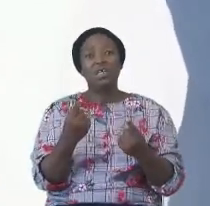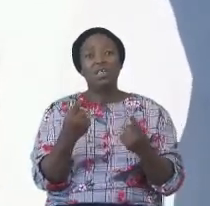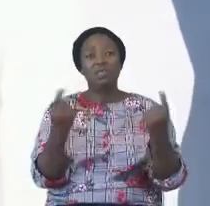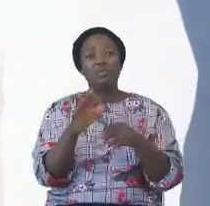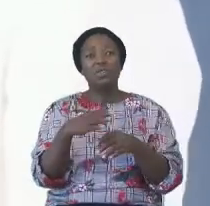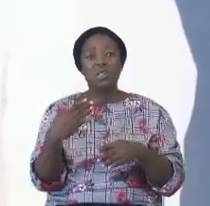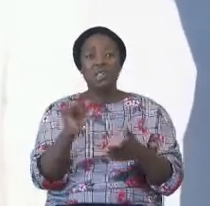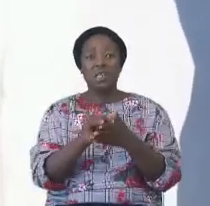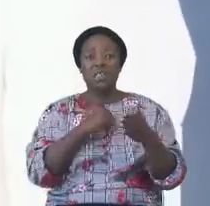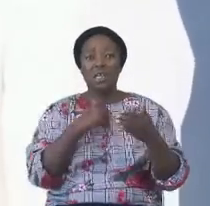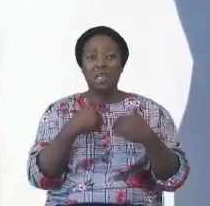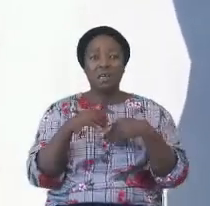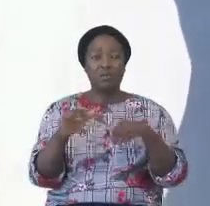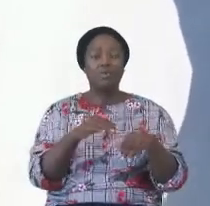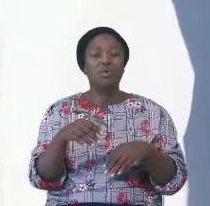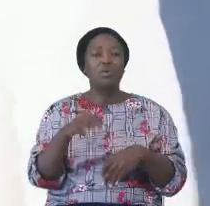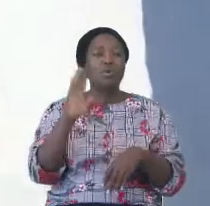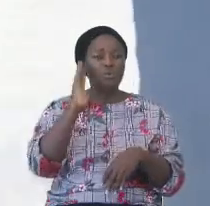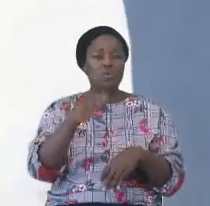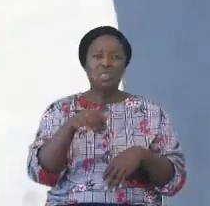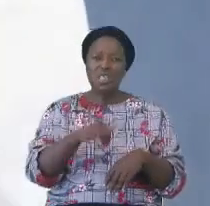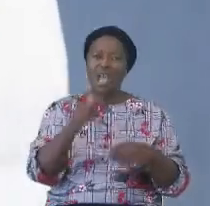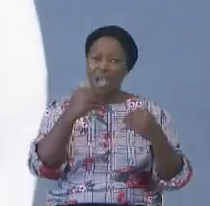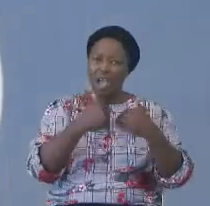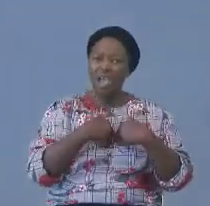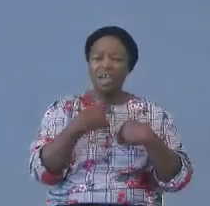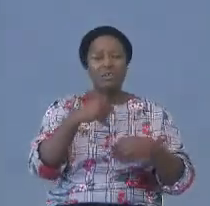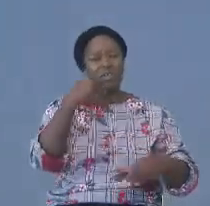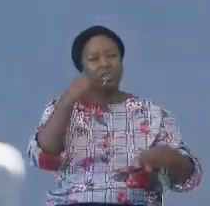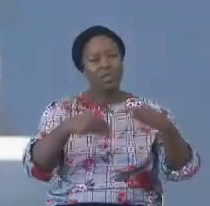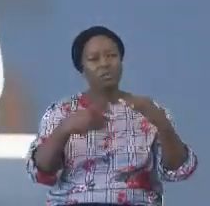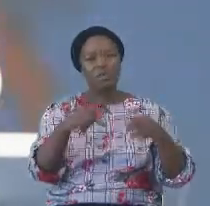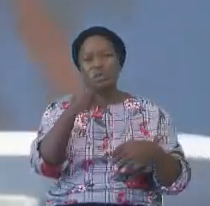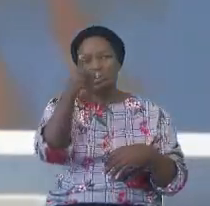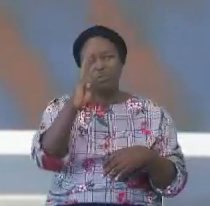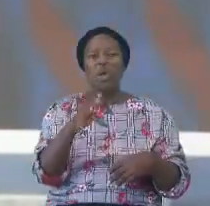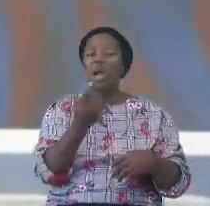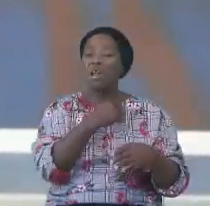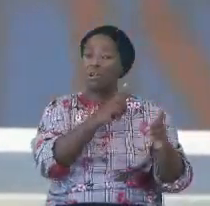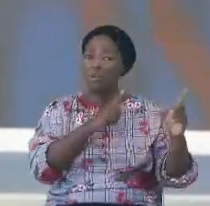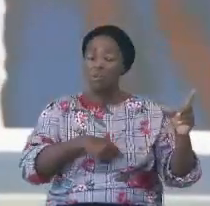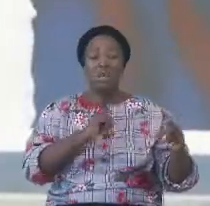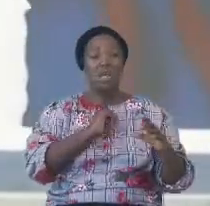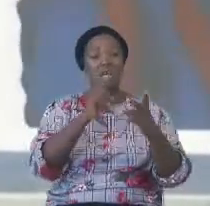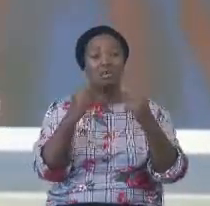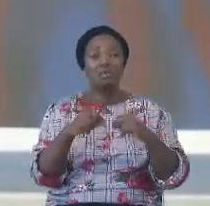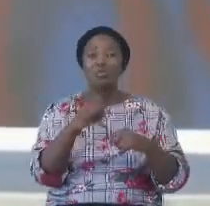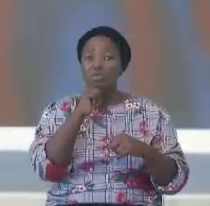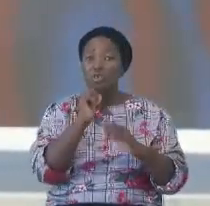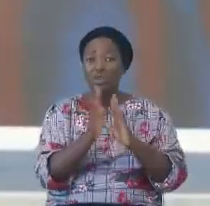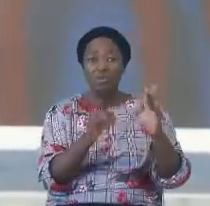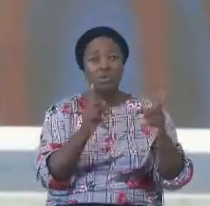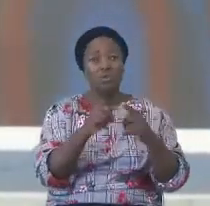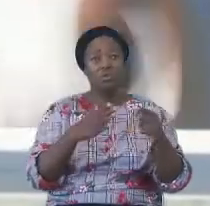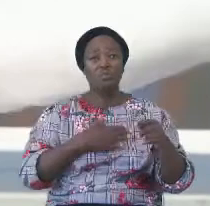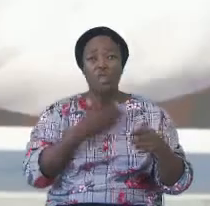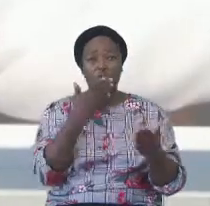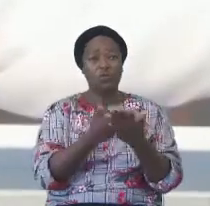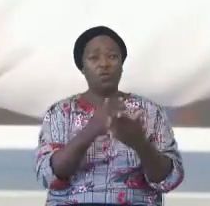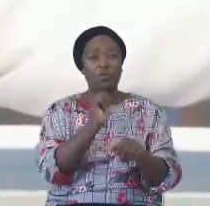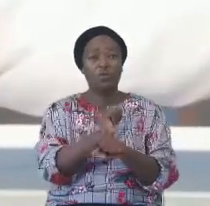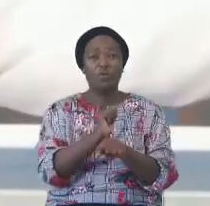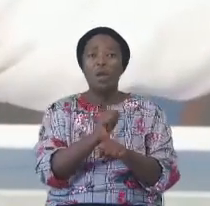thing I have done, the sinful things I have done will still earn the judgment of God.